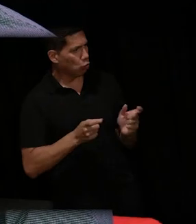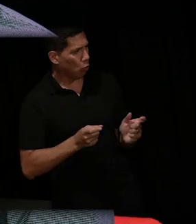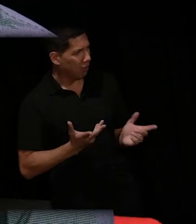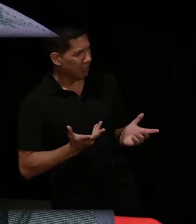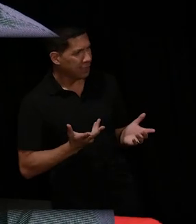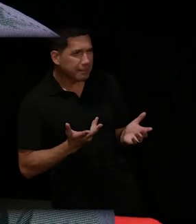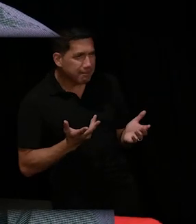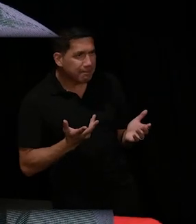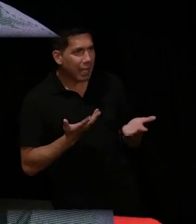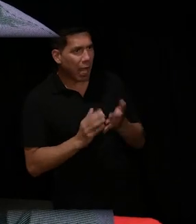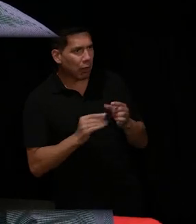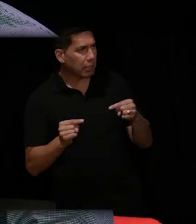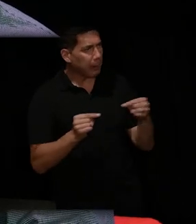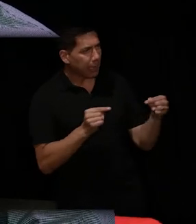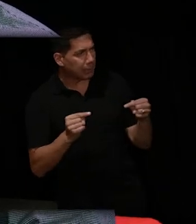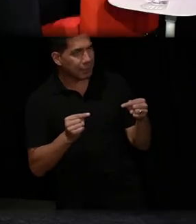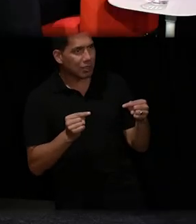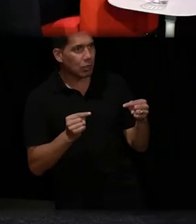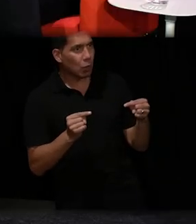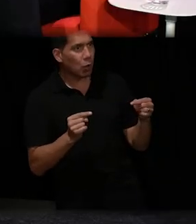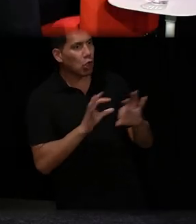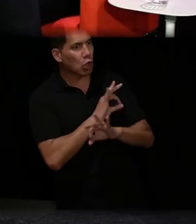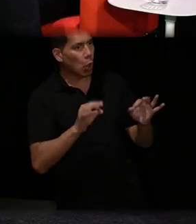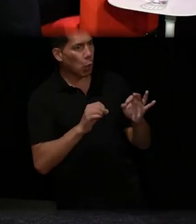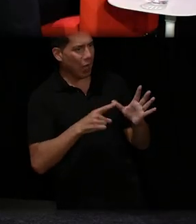debate had gone in the inaction from Congress.